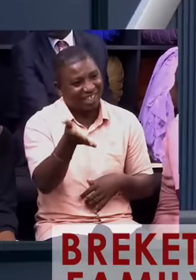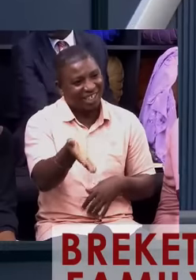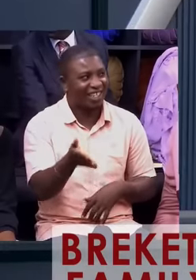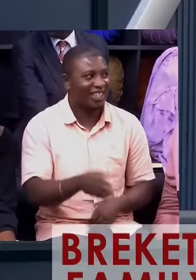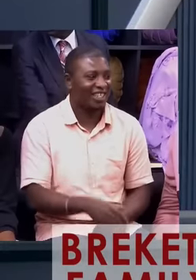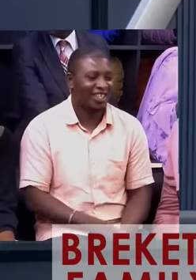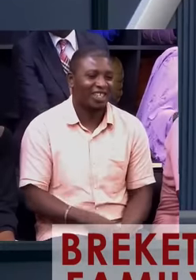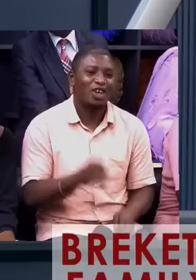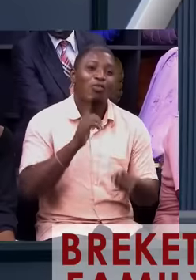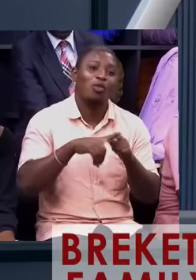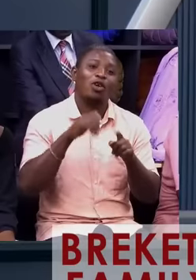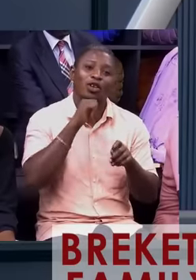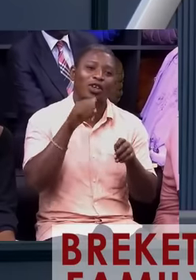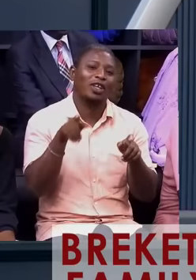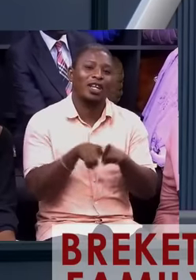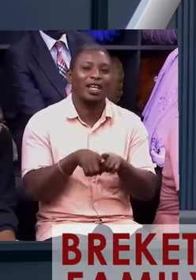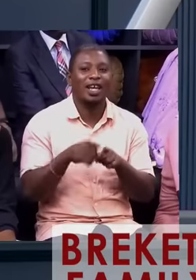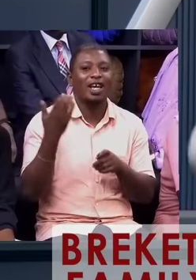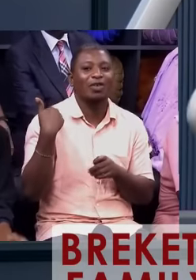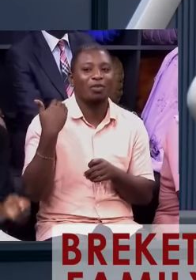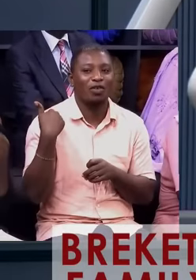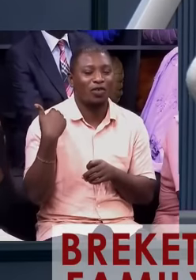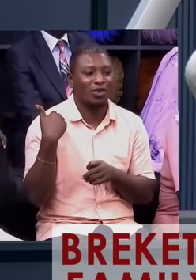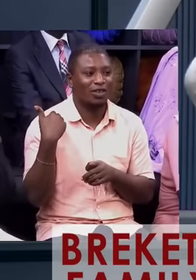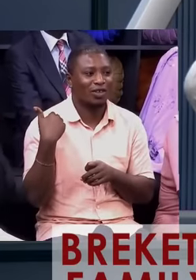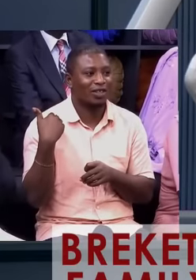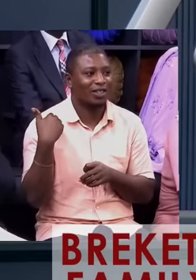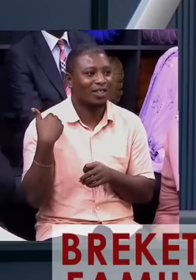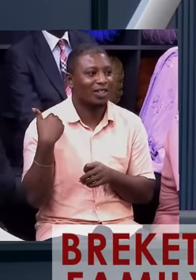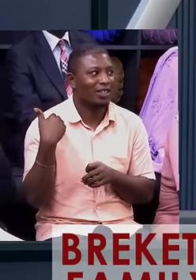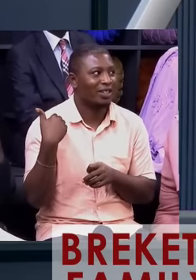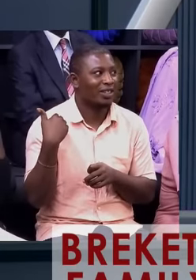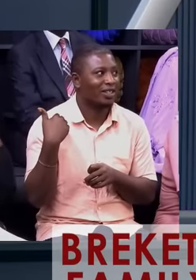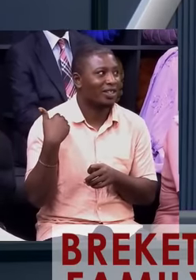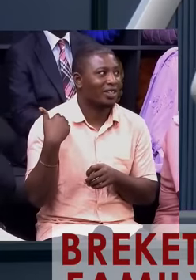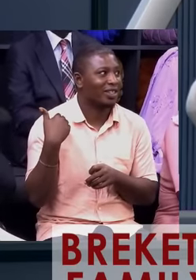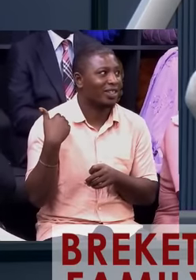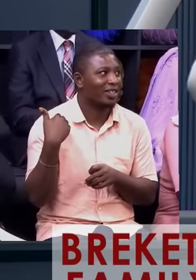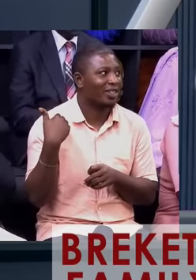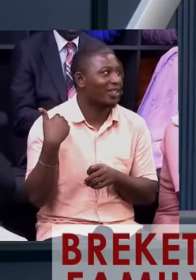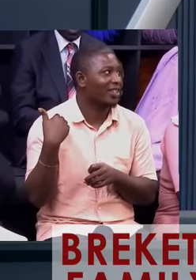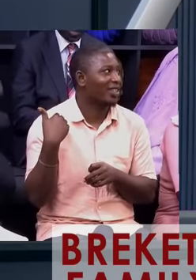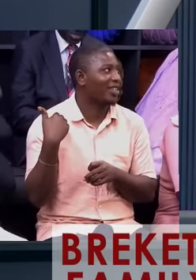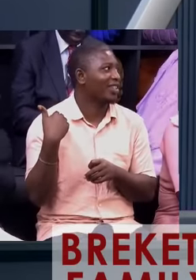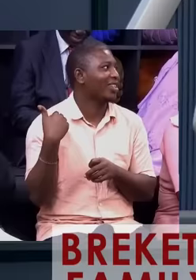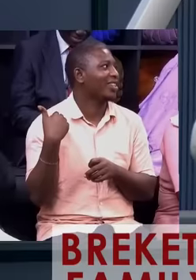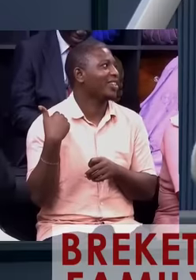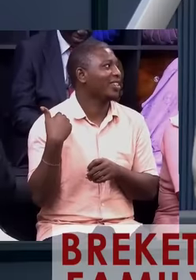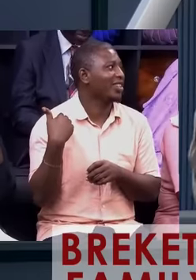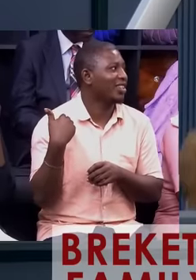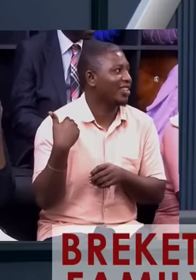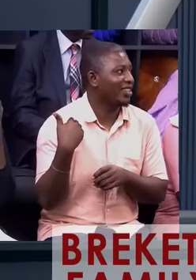then somebody say that comment they make me laugh